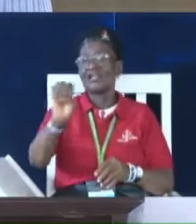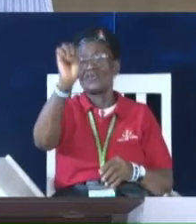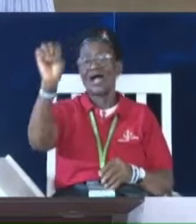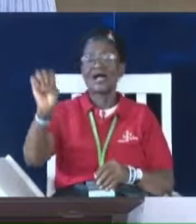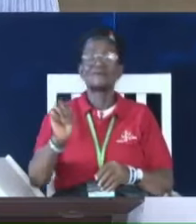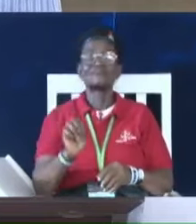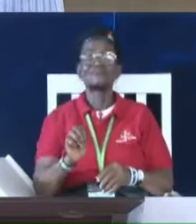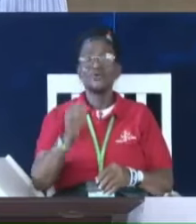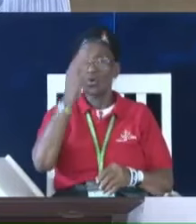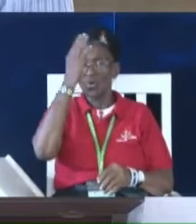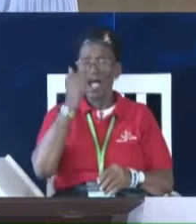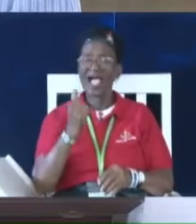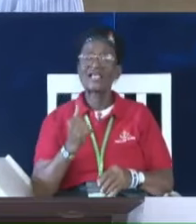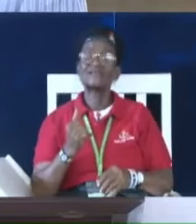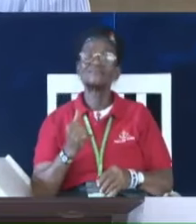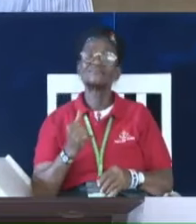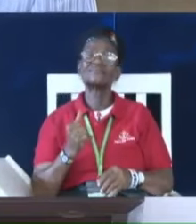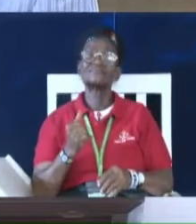Why?